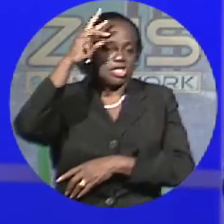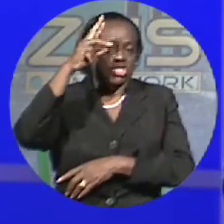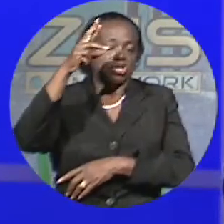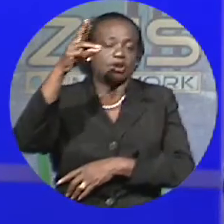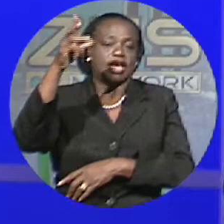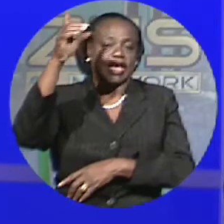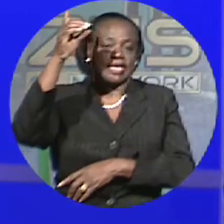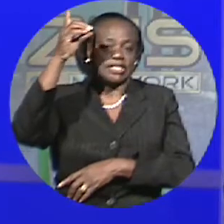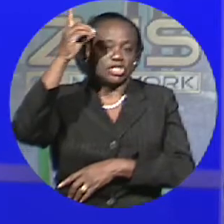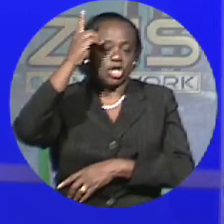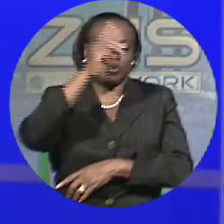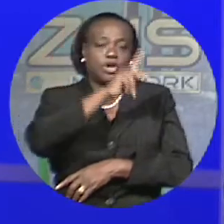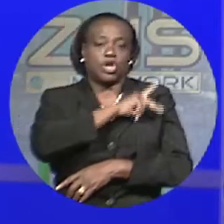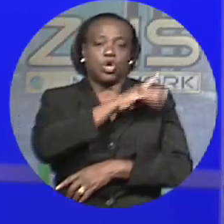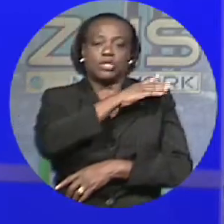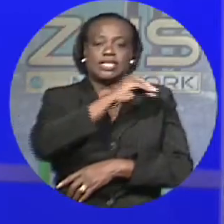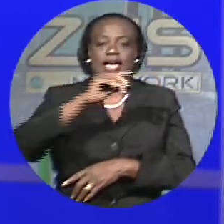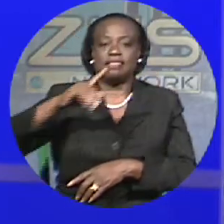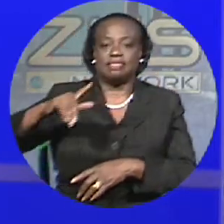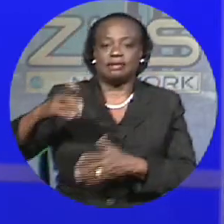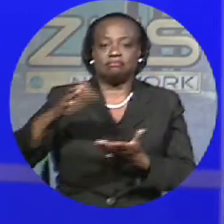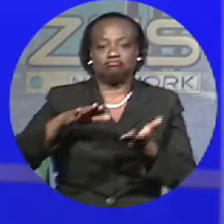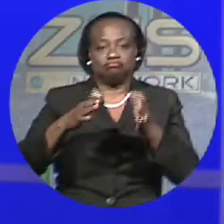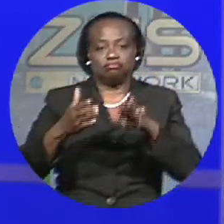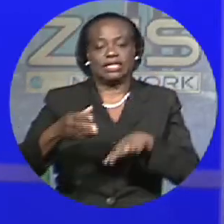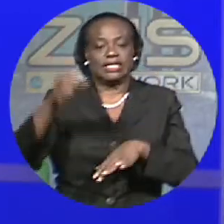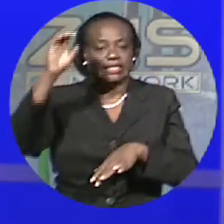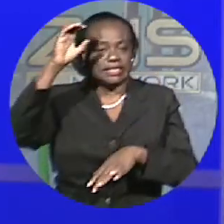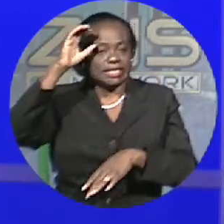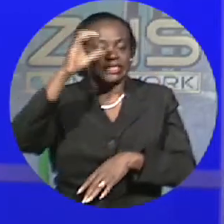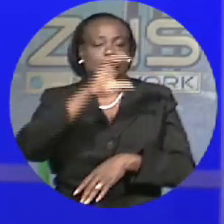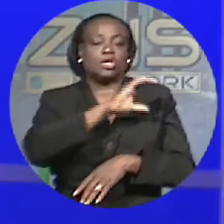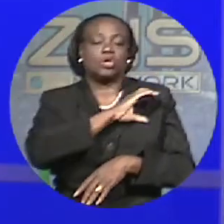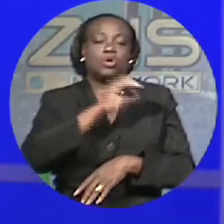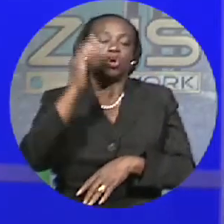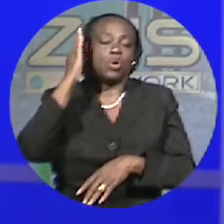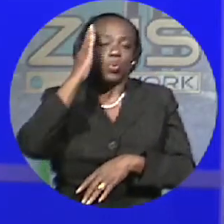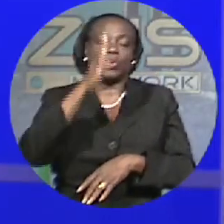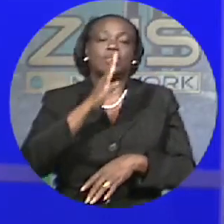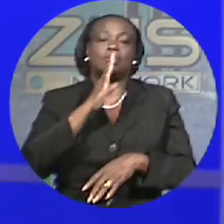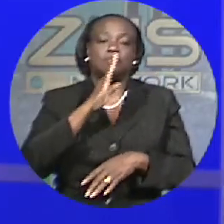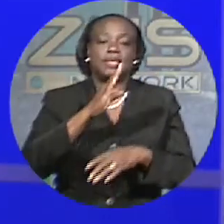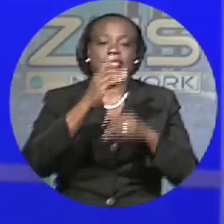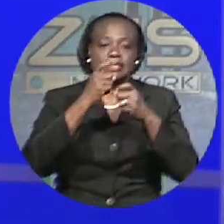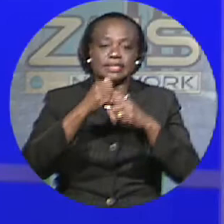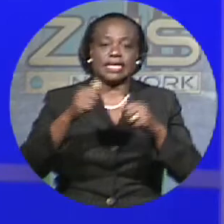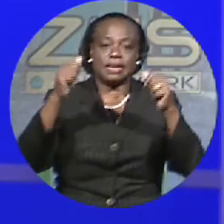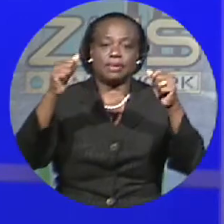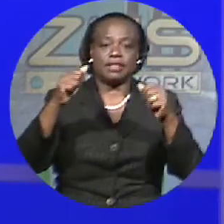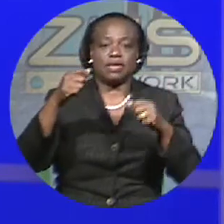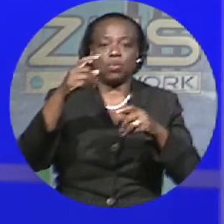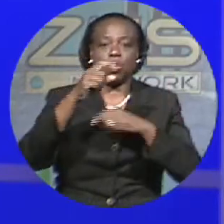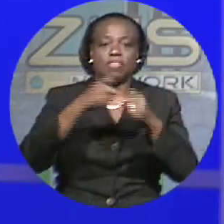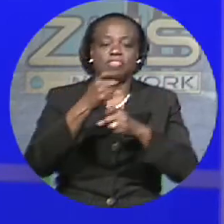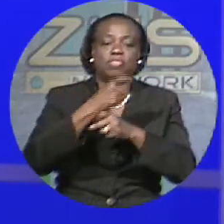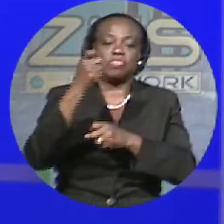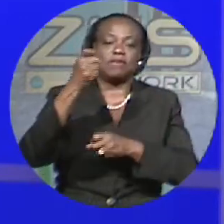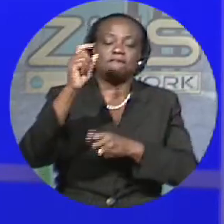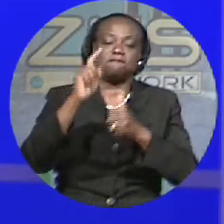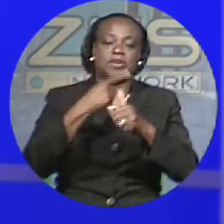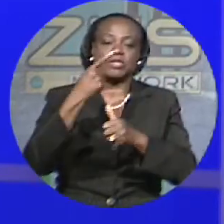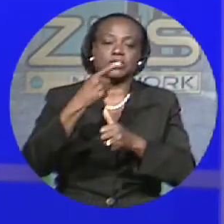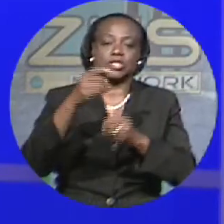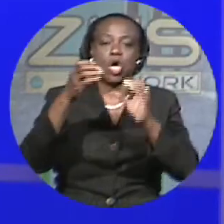both be awarded with the prestigious President's Medal on the 50th anniversary of the duo winning the country's first Olympic gold medal. Over the years,